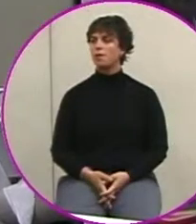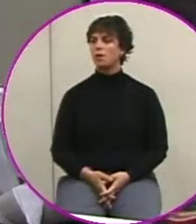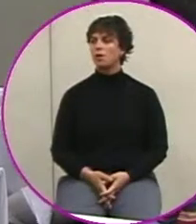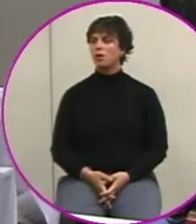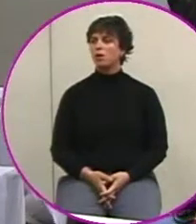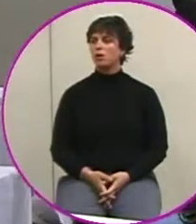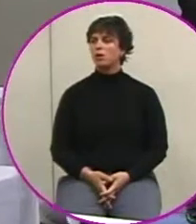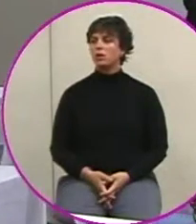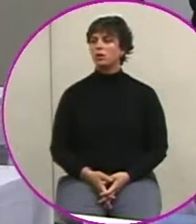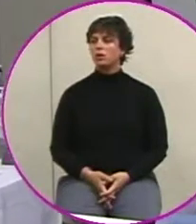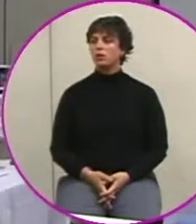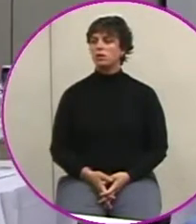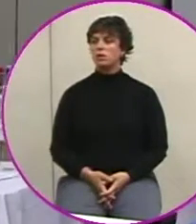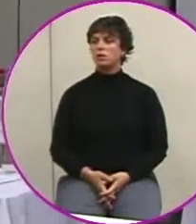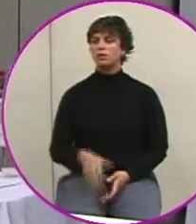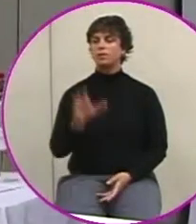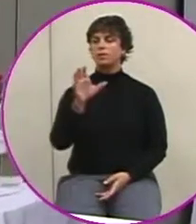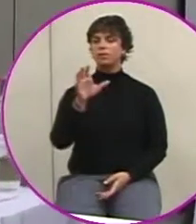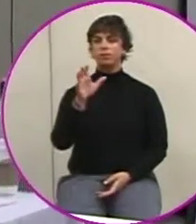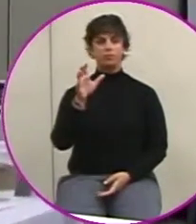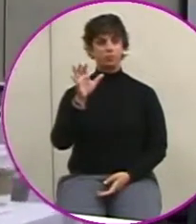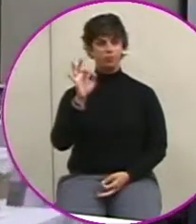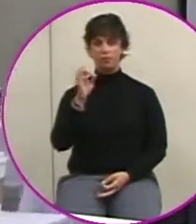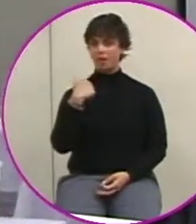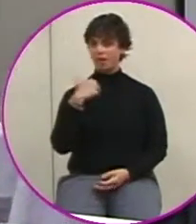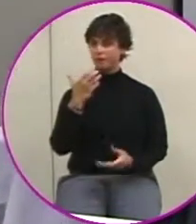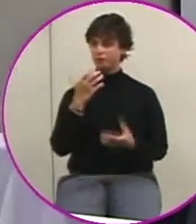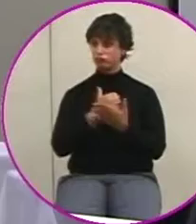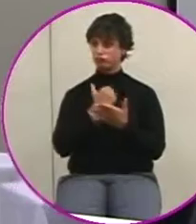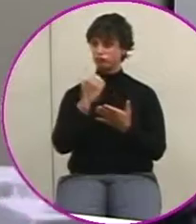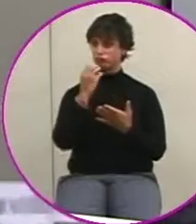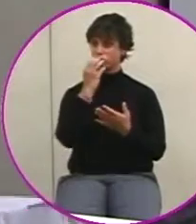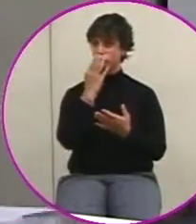All right. Everybody get a chance for some good food?